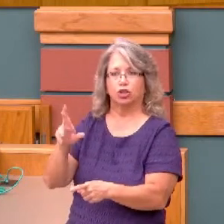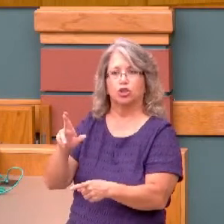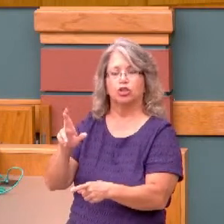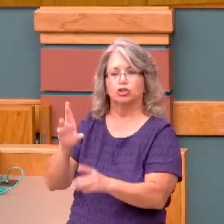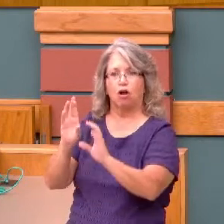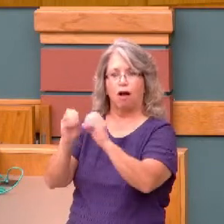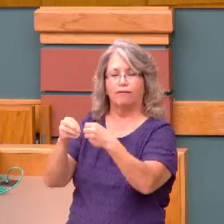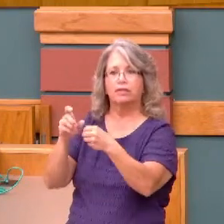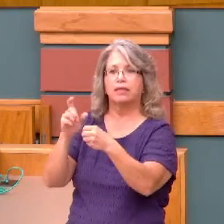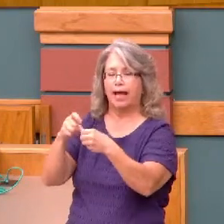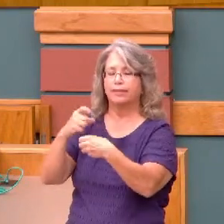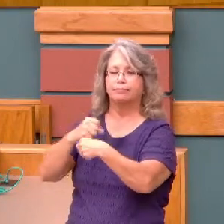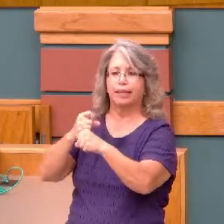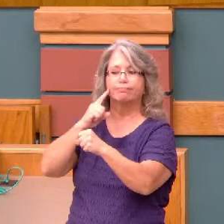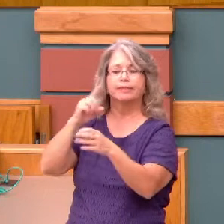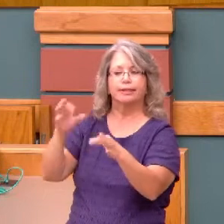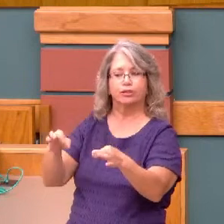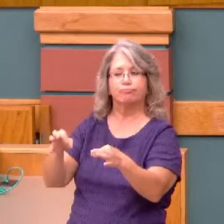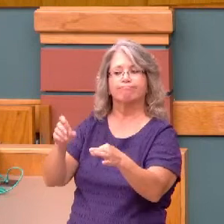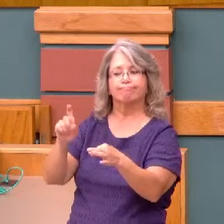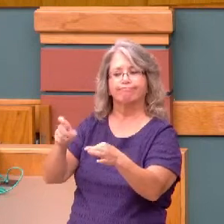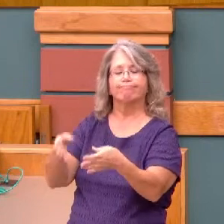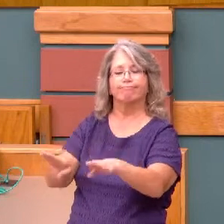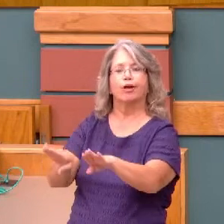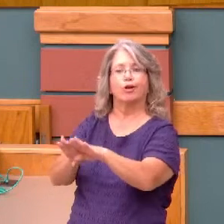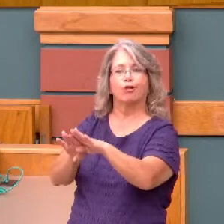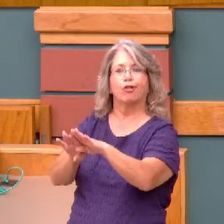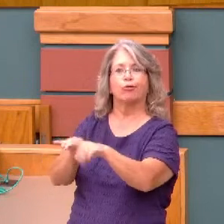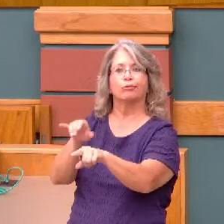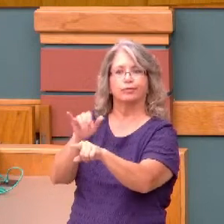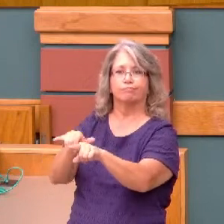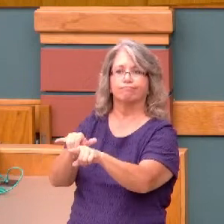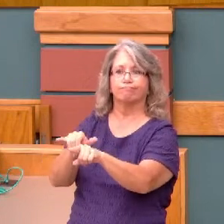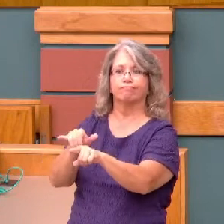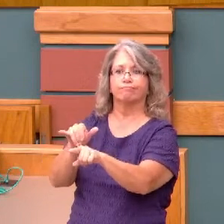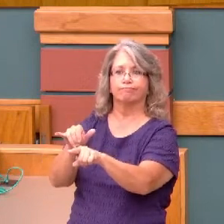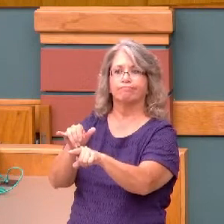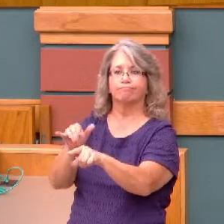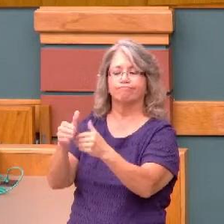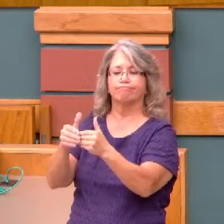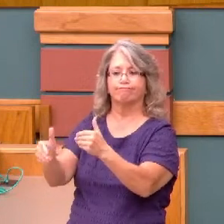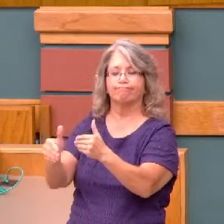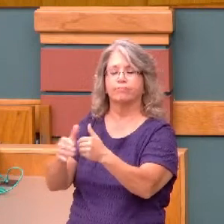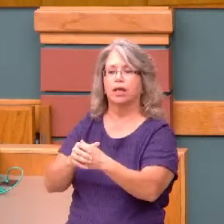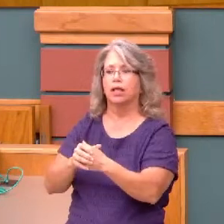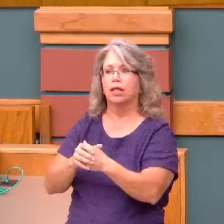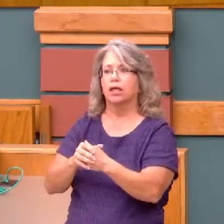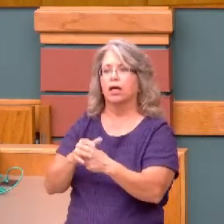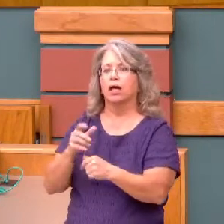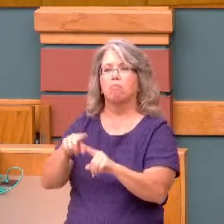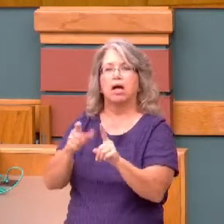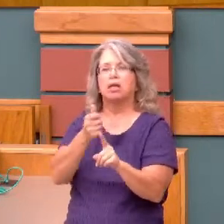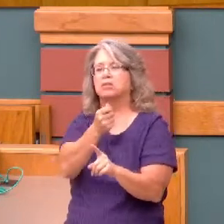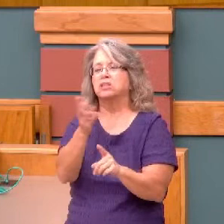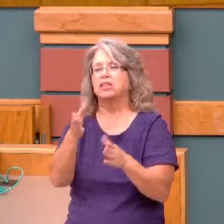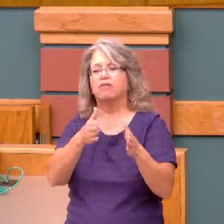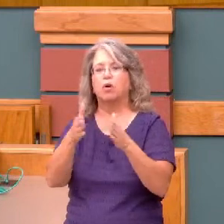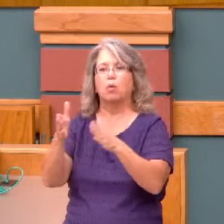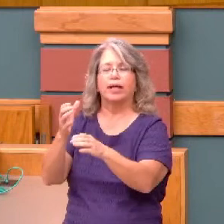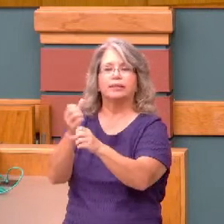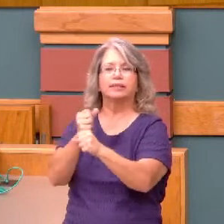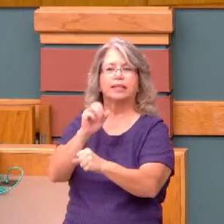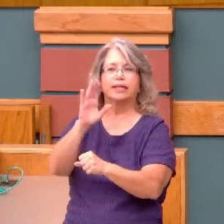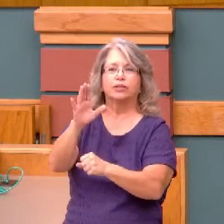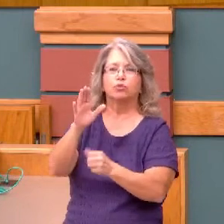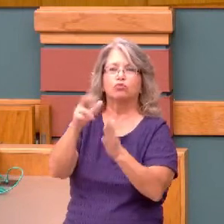notice. There are many ways to get your motor vehicle registration, and I would urge you to just check with our